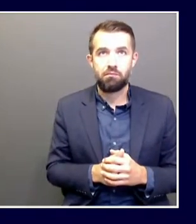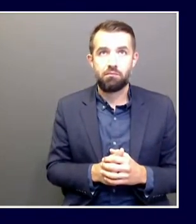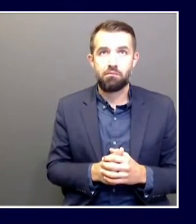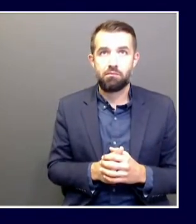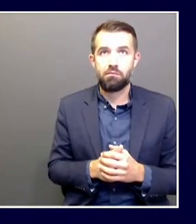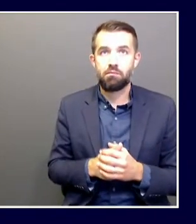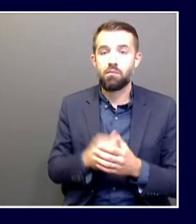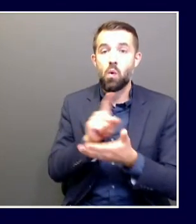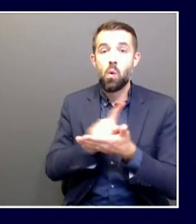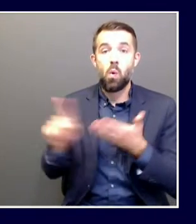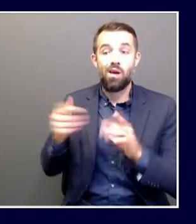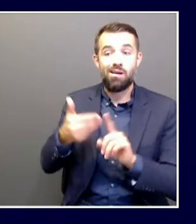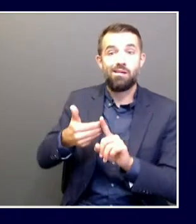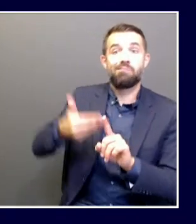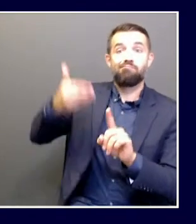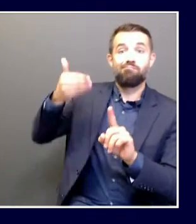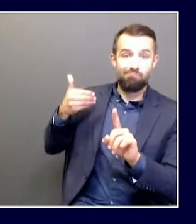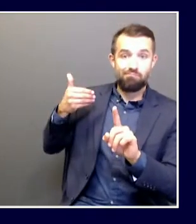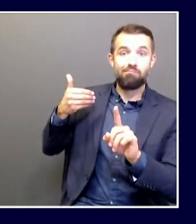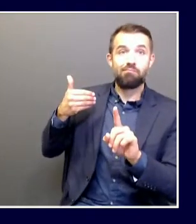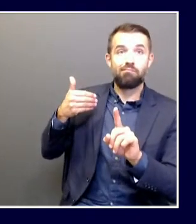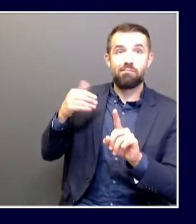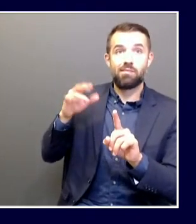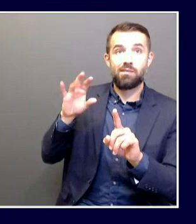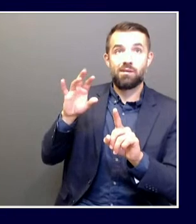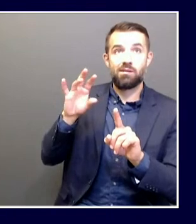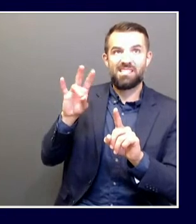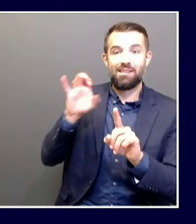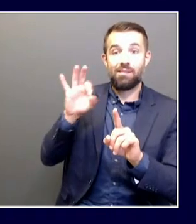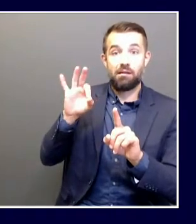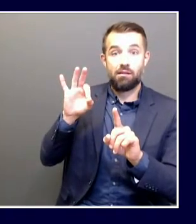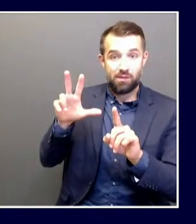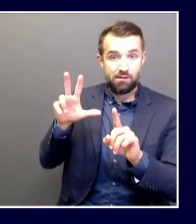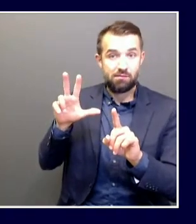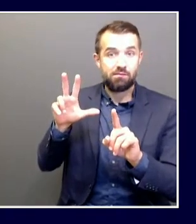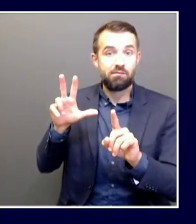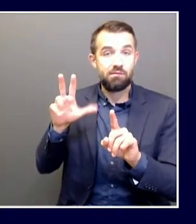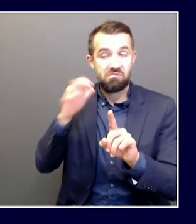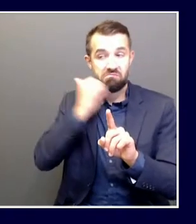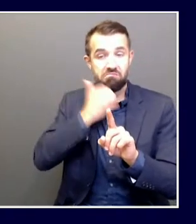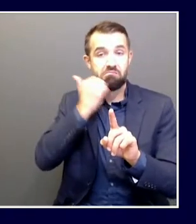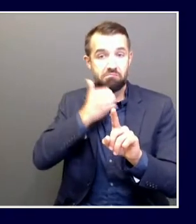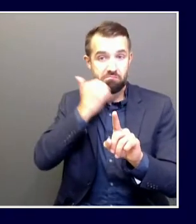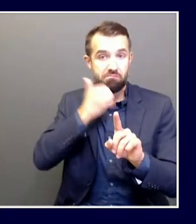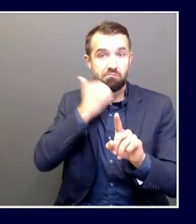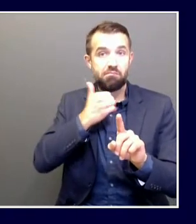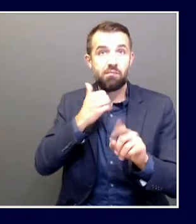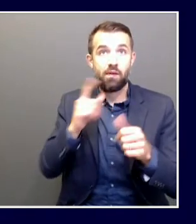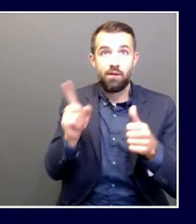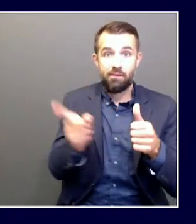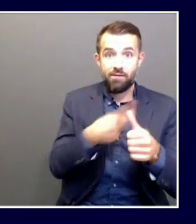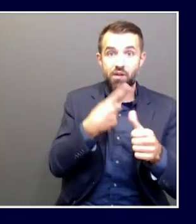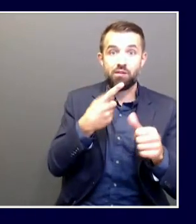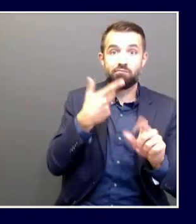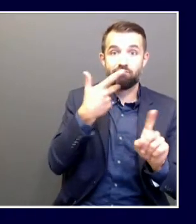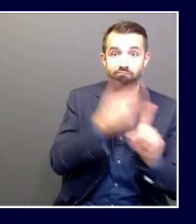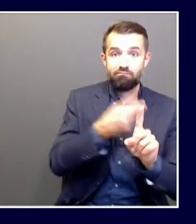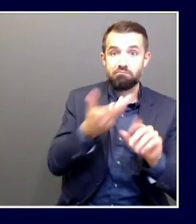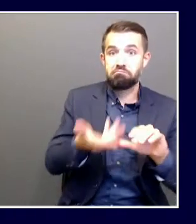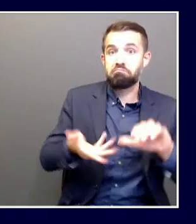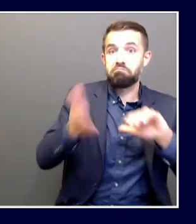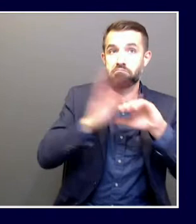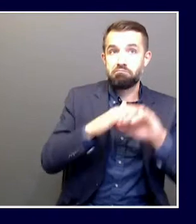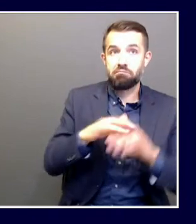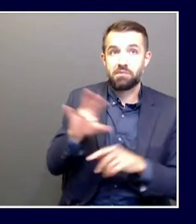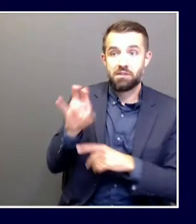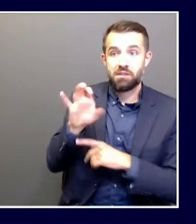about 793. So in terms of first doses, we are up from 793 to